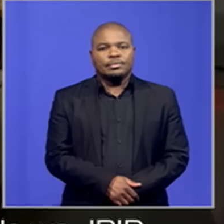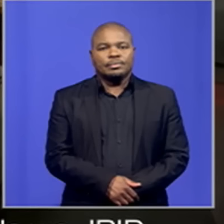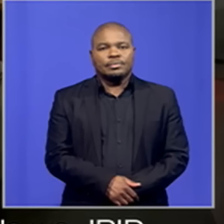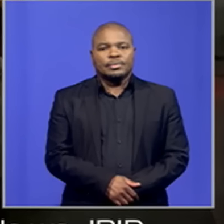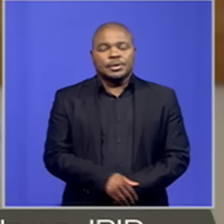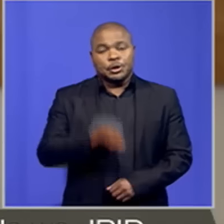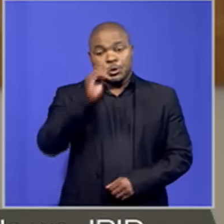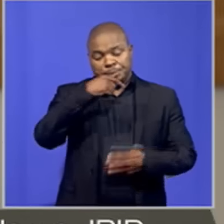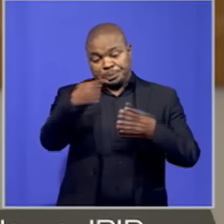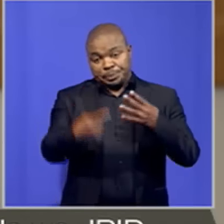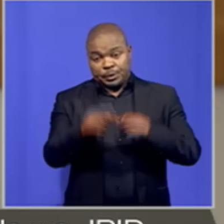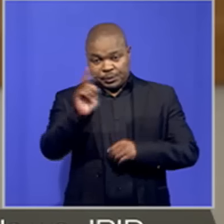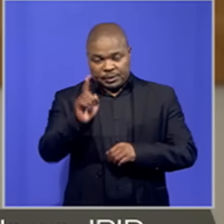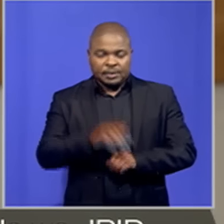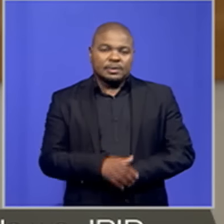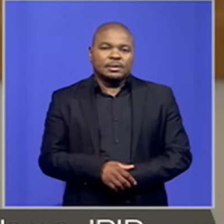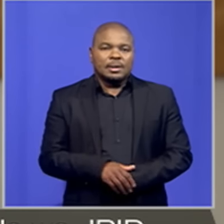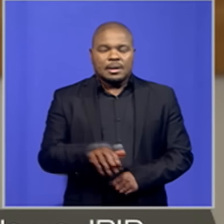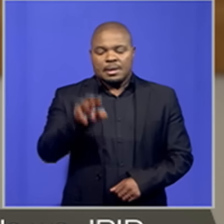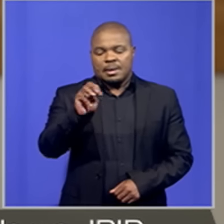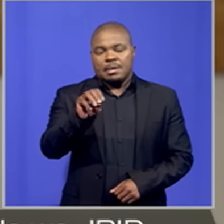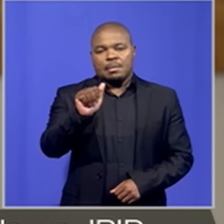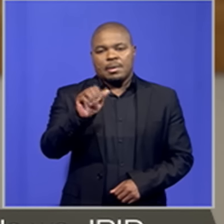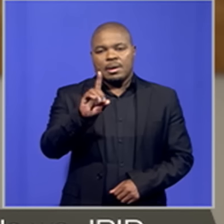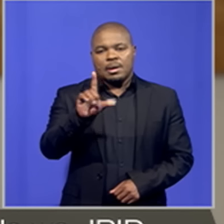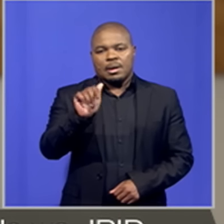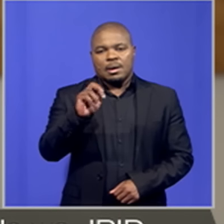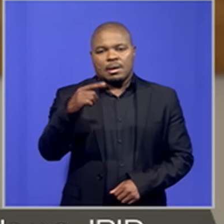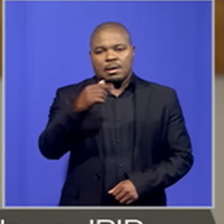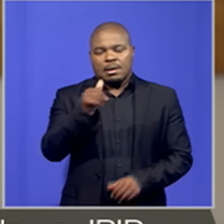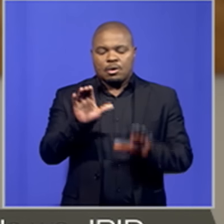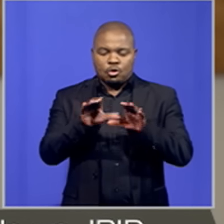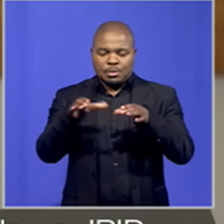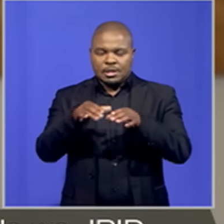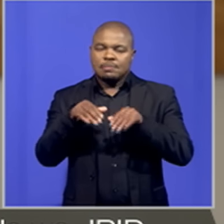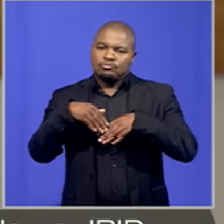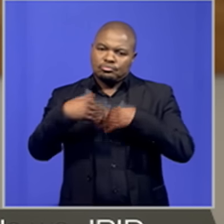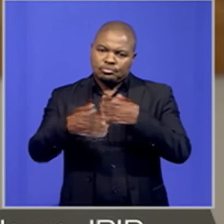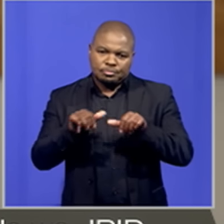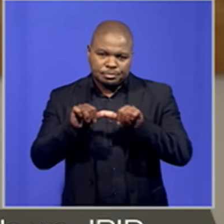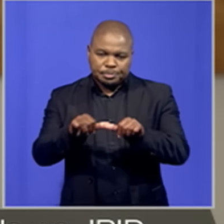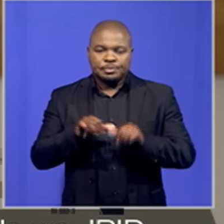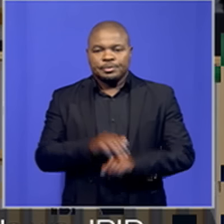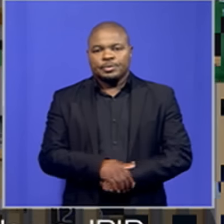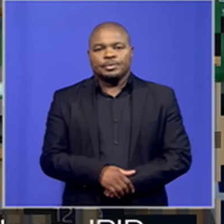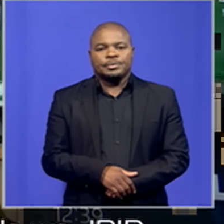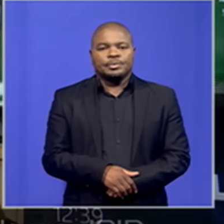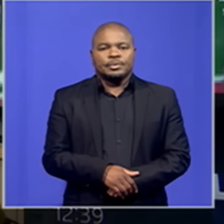Mo kgasong eno re tla utlwa fa dithetso tse di tsweletseng tsa komishene ya Matlanga.